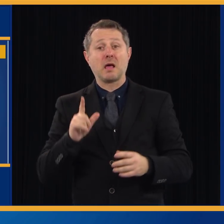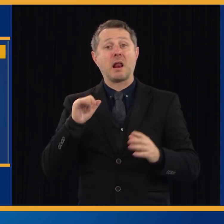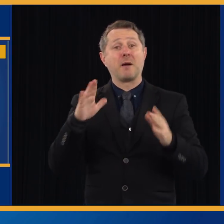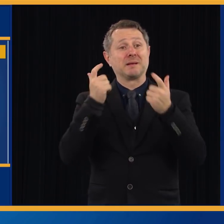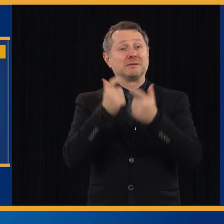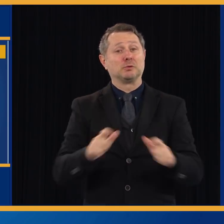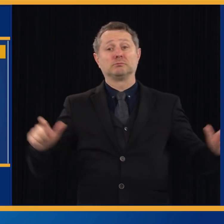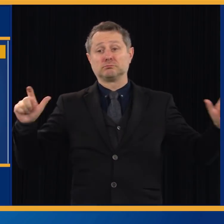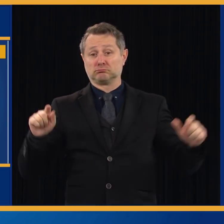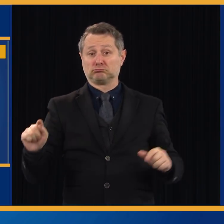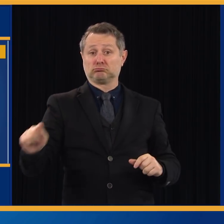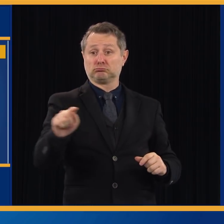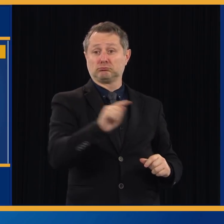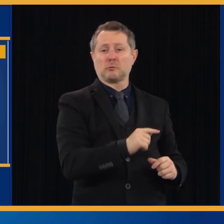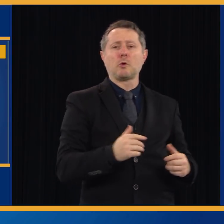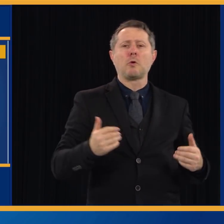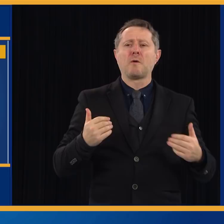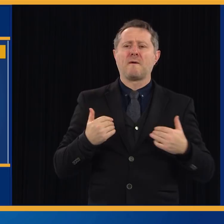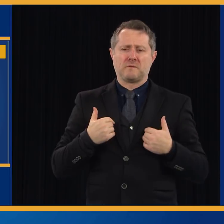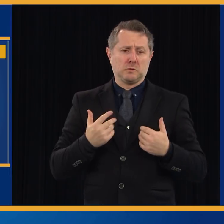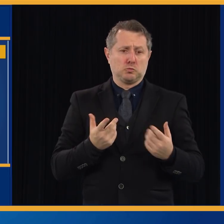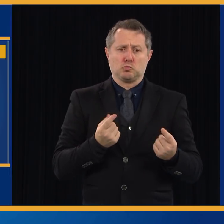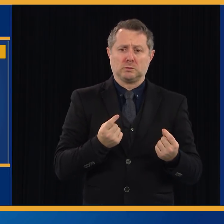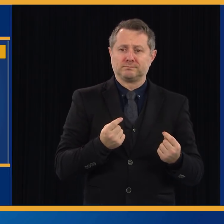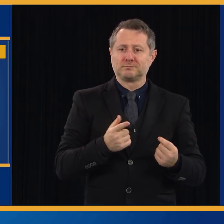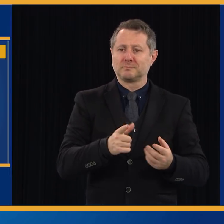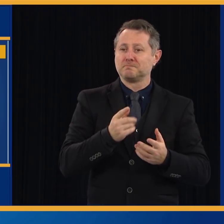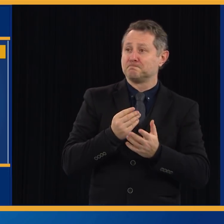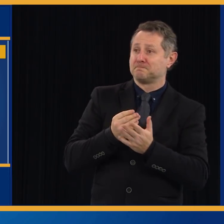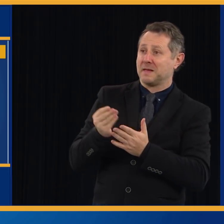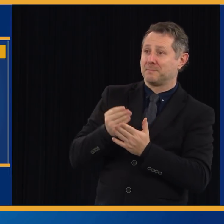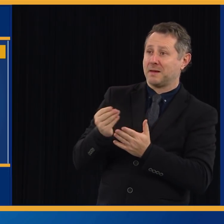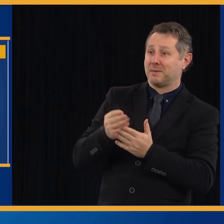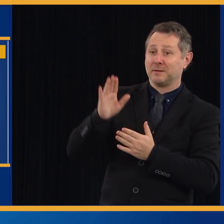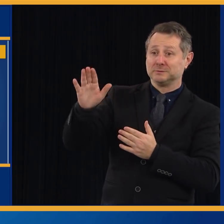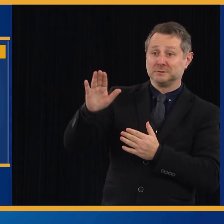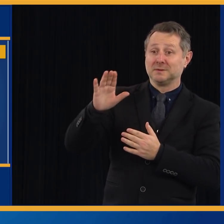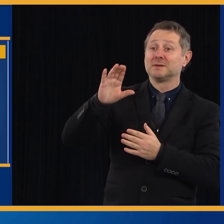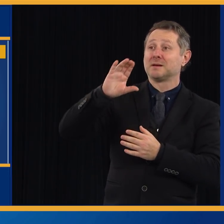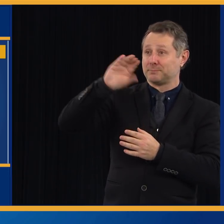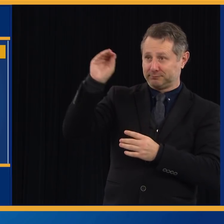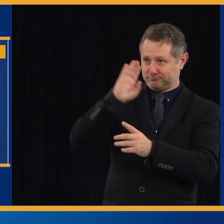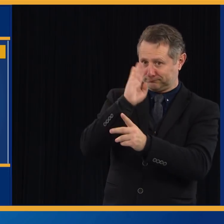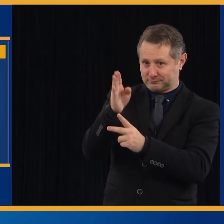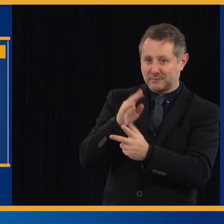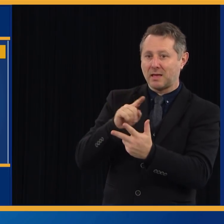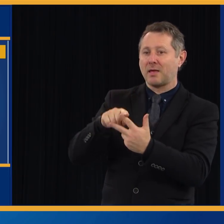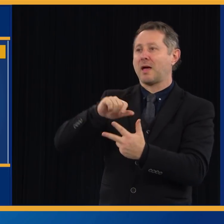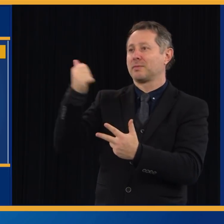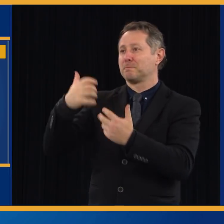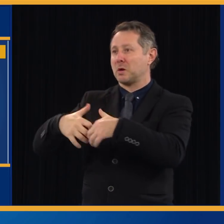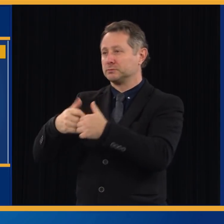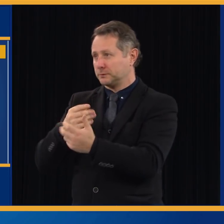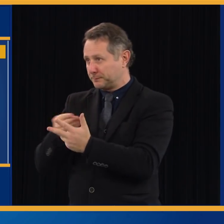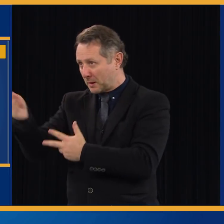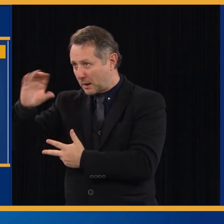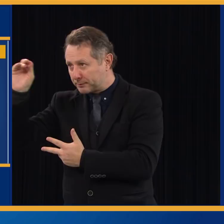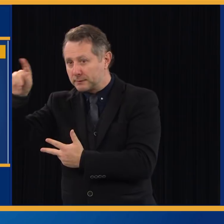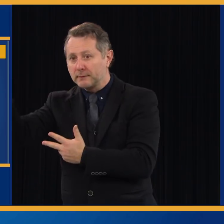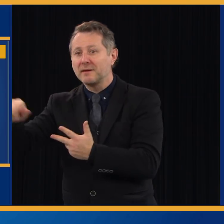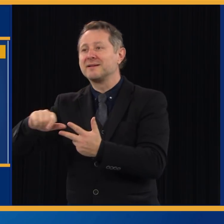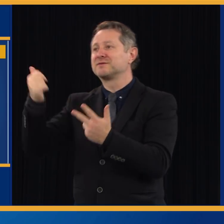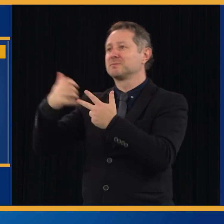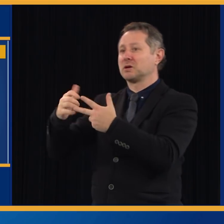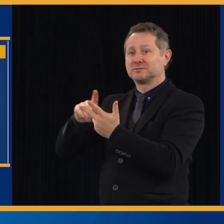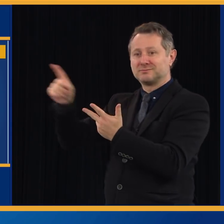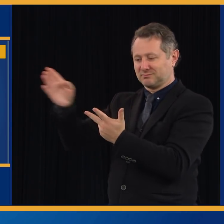a number of different machines from a number of different manufacturers, okay? So these are some